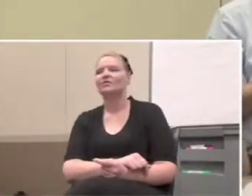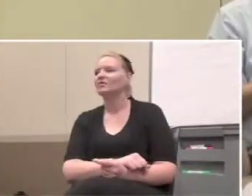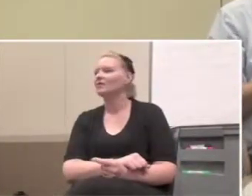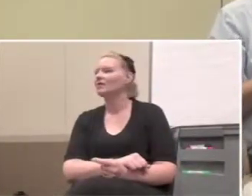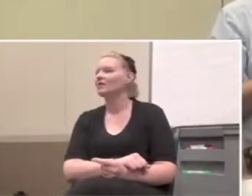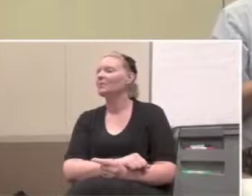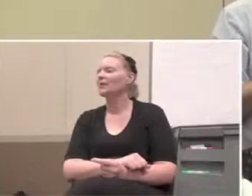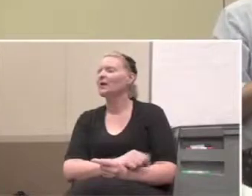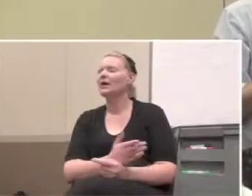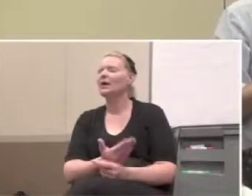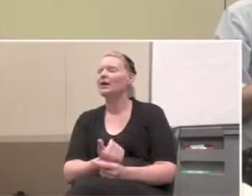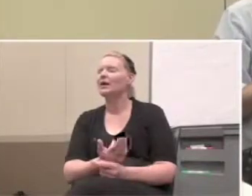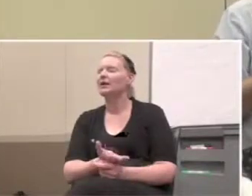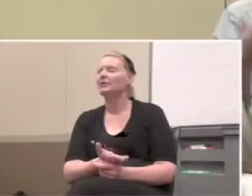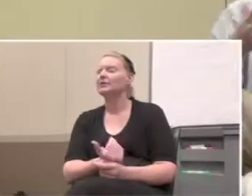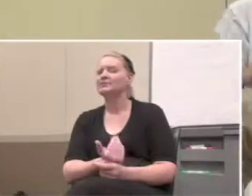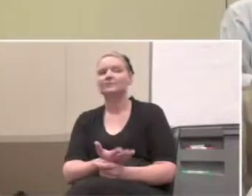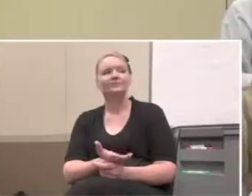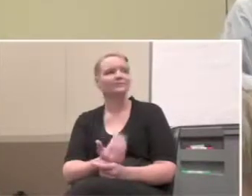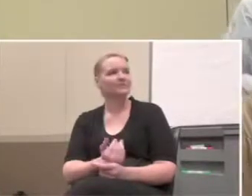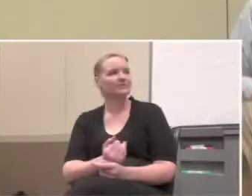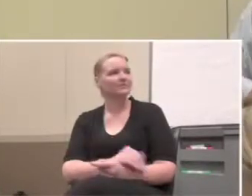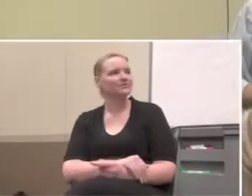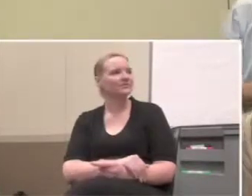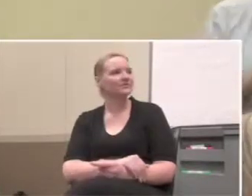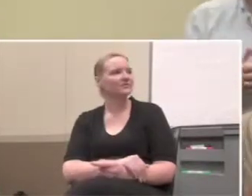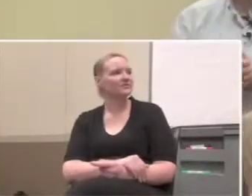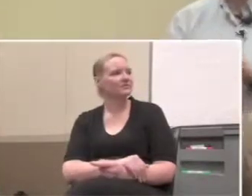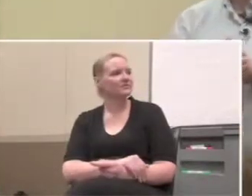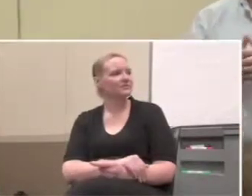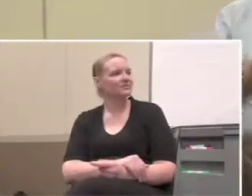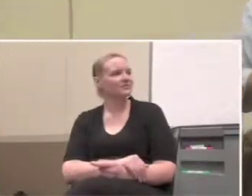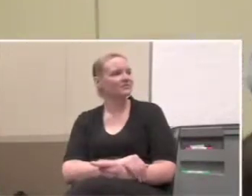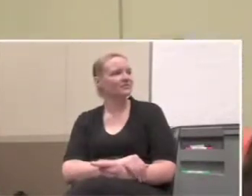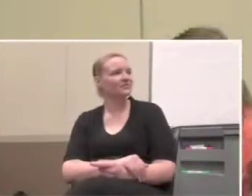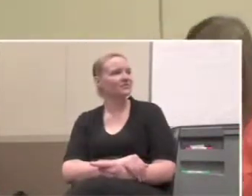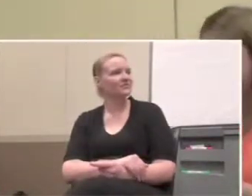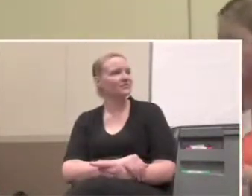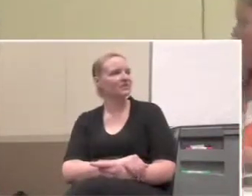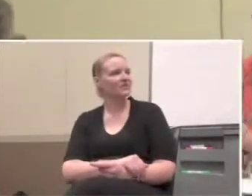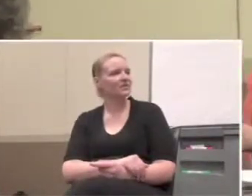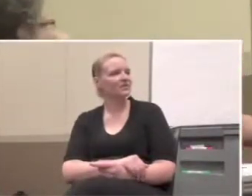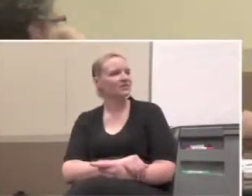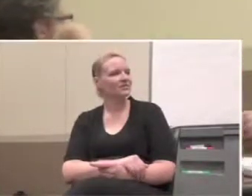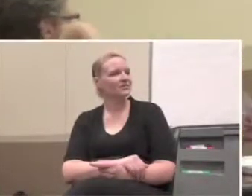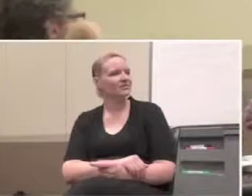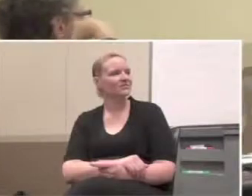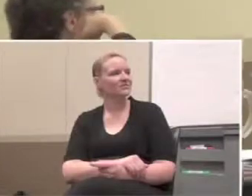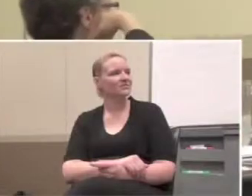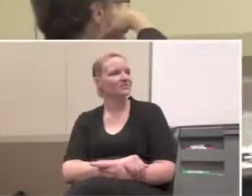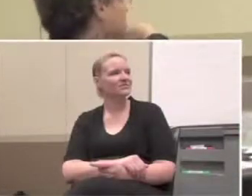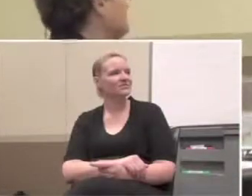Come on. Thank you. We're U and B. So,